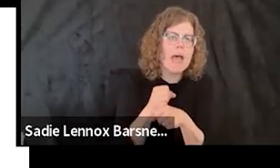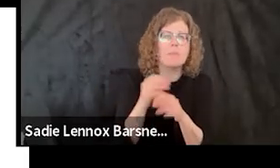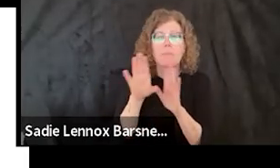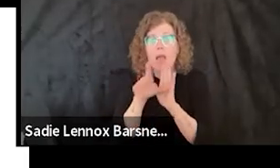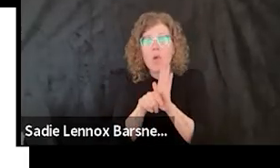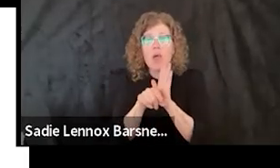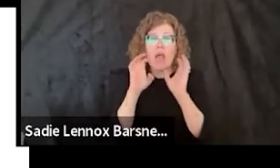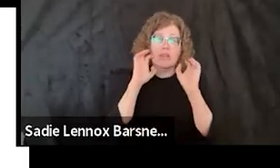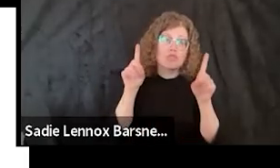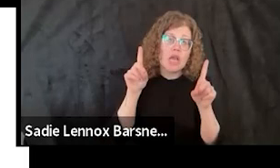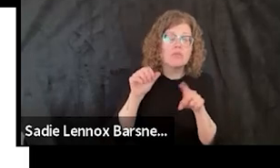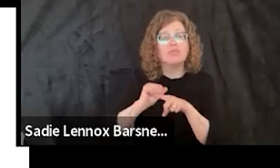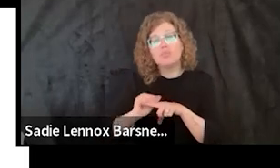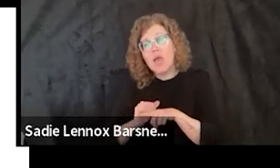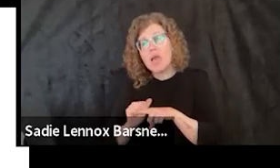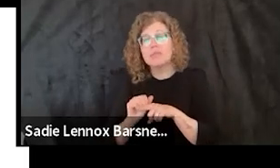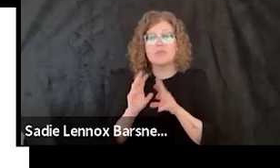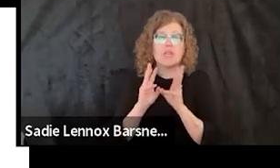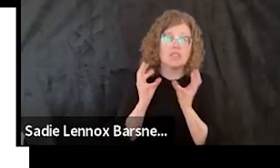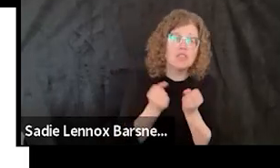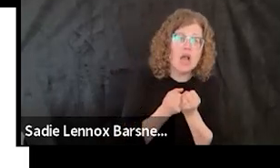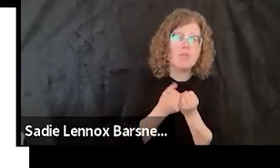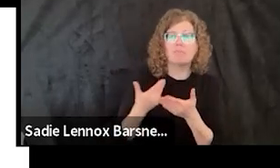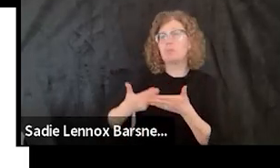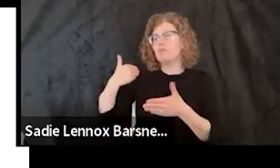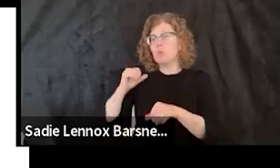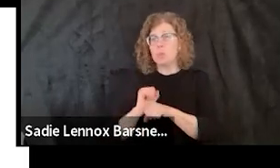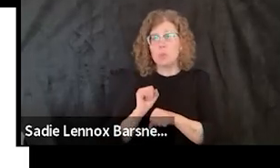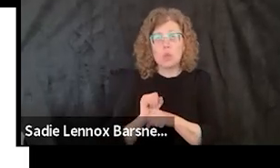workshops, past work, media, awards, grants received.